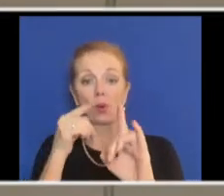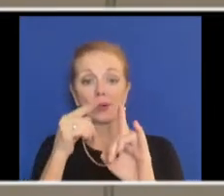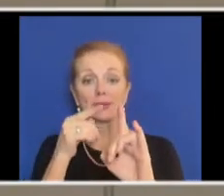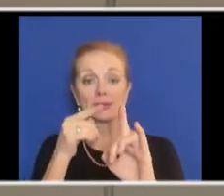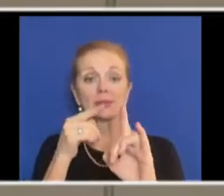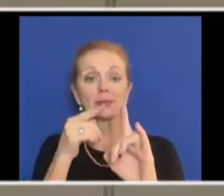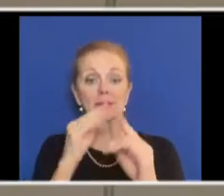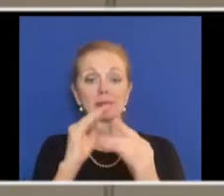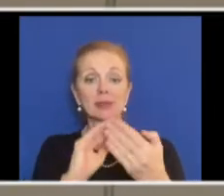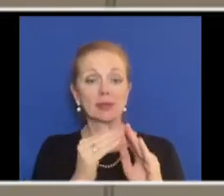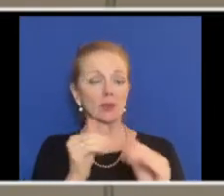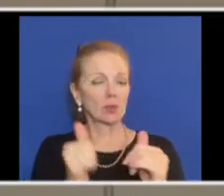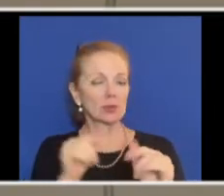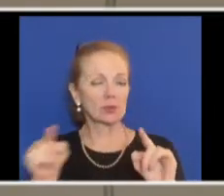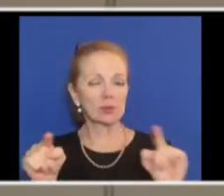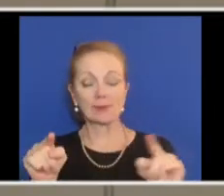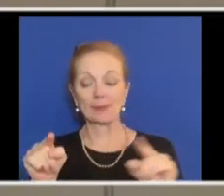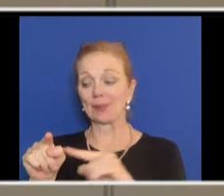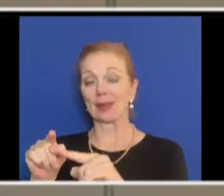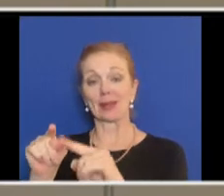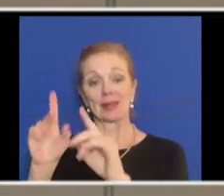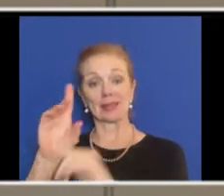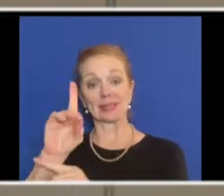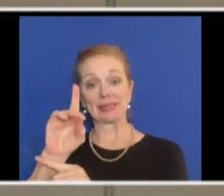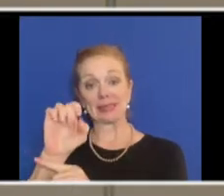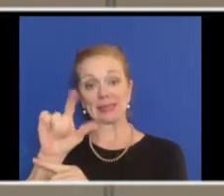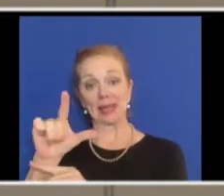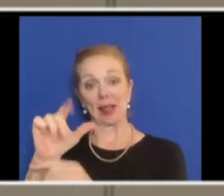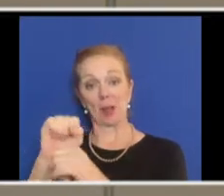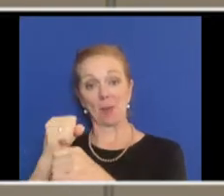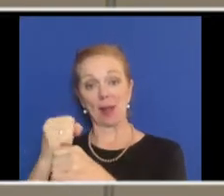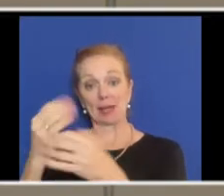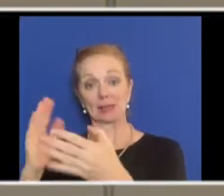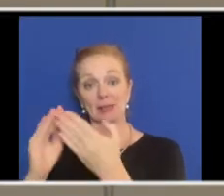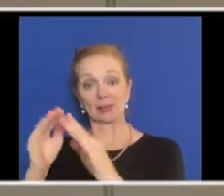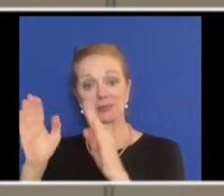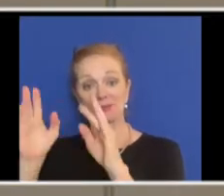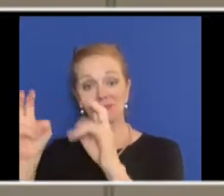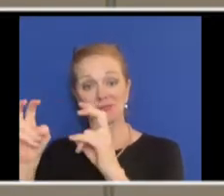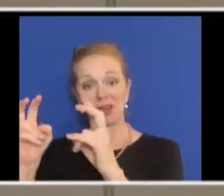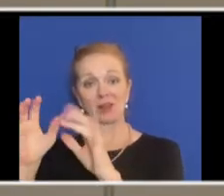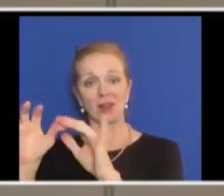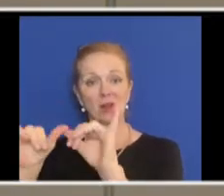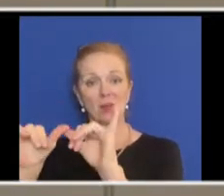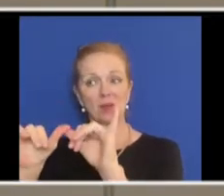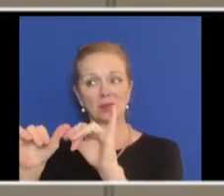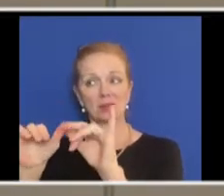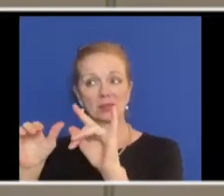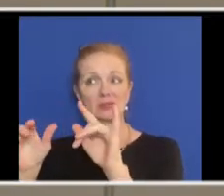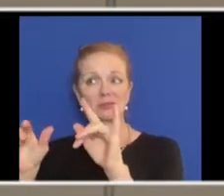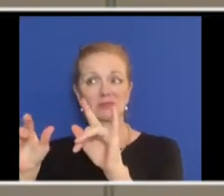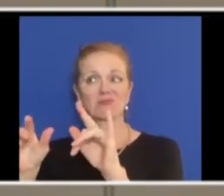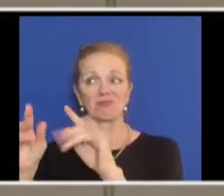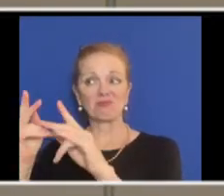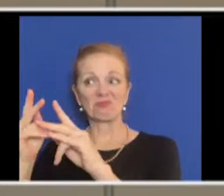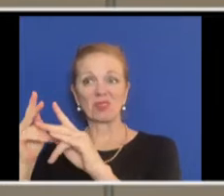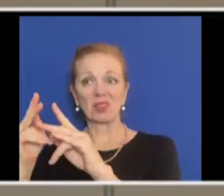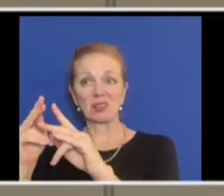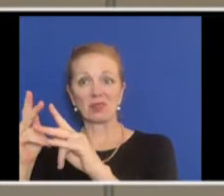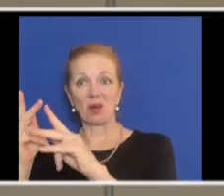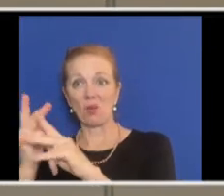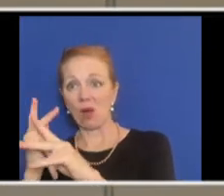the legacy of being a deal-making city has been thoroughly measured most Quant both quantitatively and